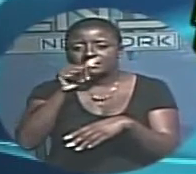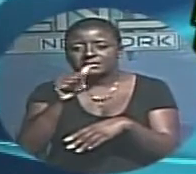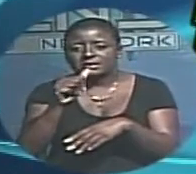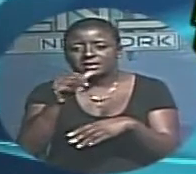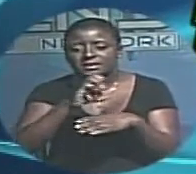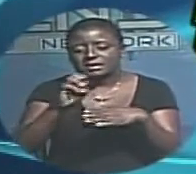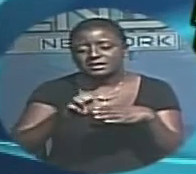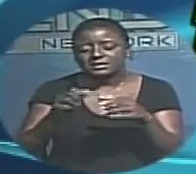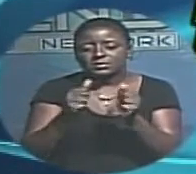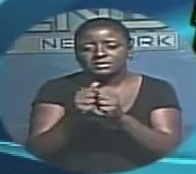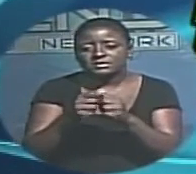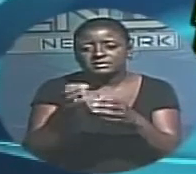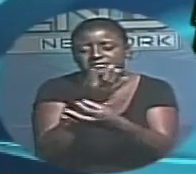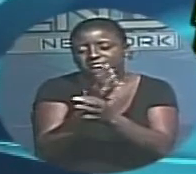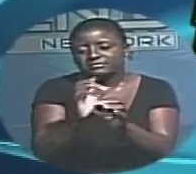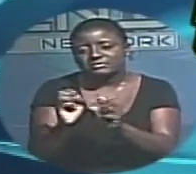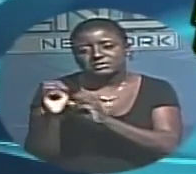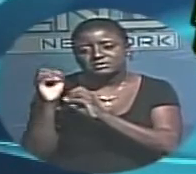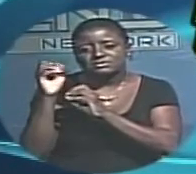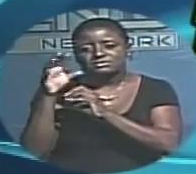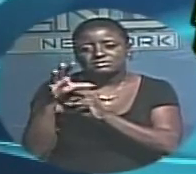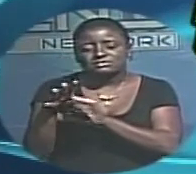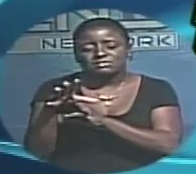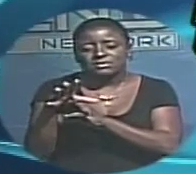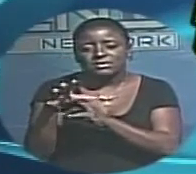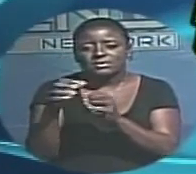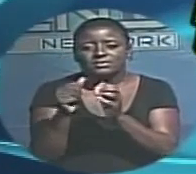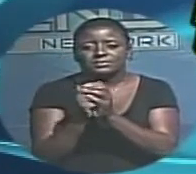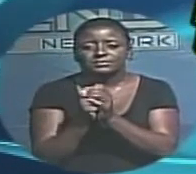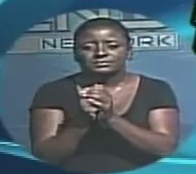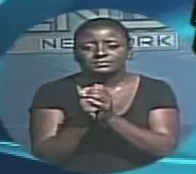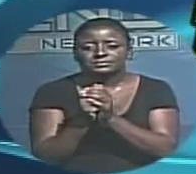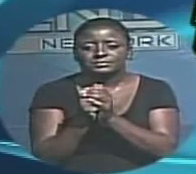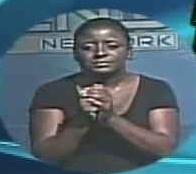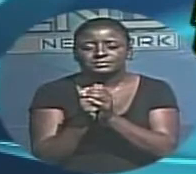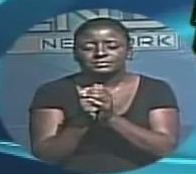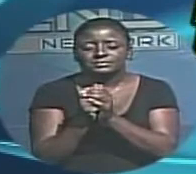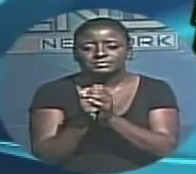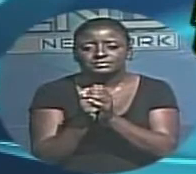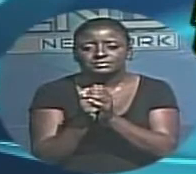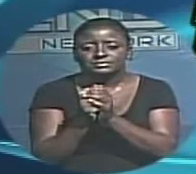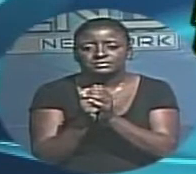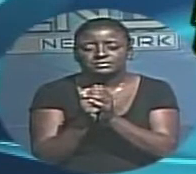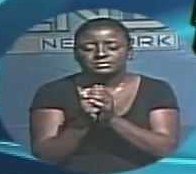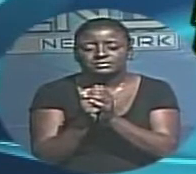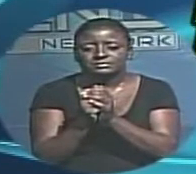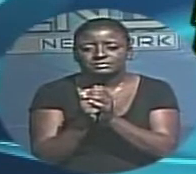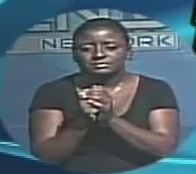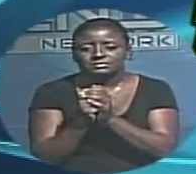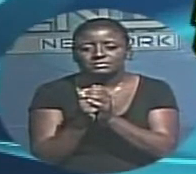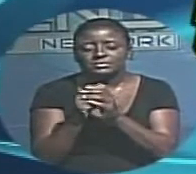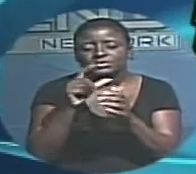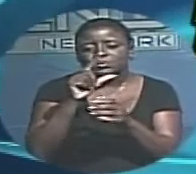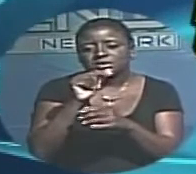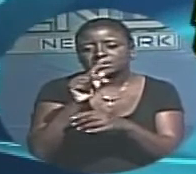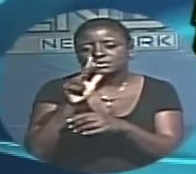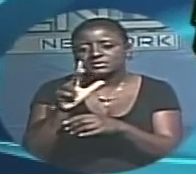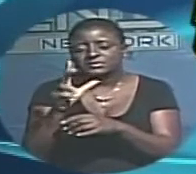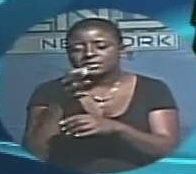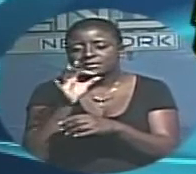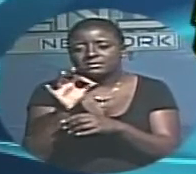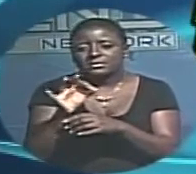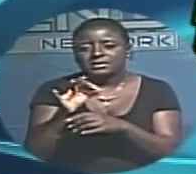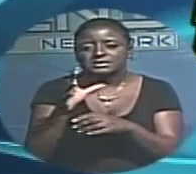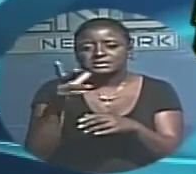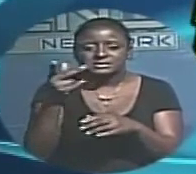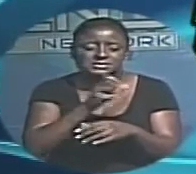Joel Thesis with 2:56 remaining. Arazia led Panama's offense with 23 points and 11 boards in the win. Kentwan Smith leading Team